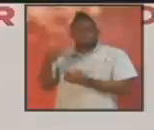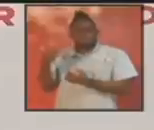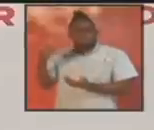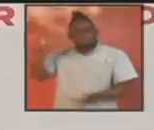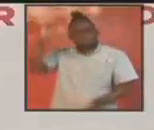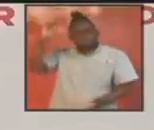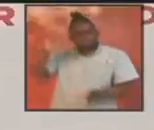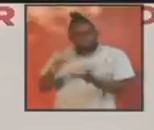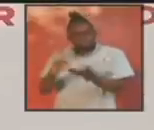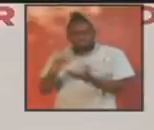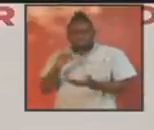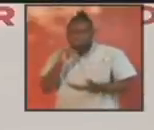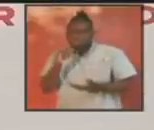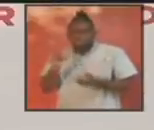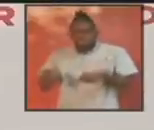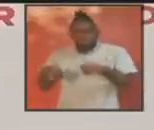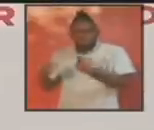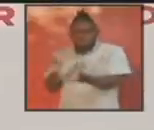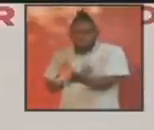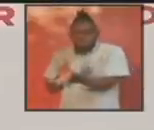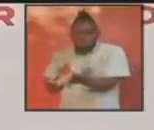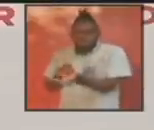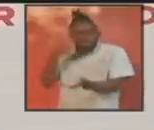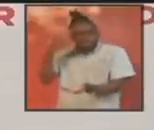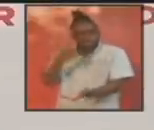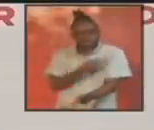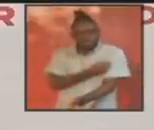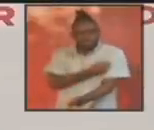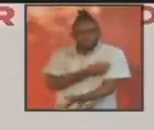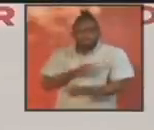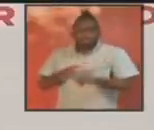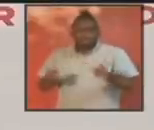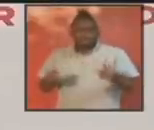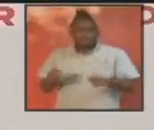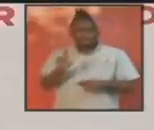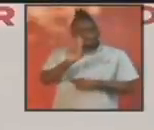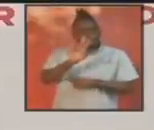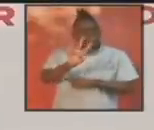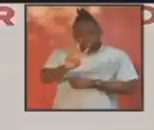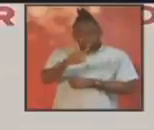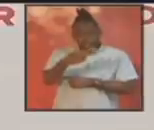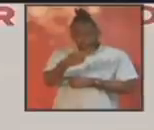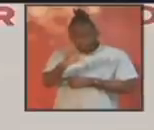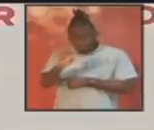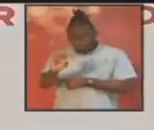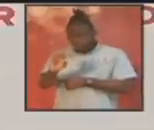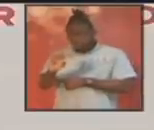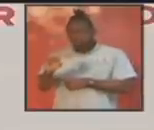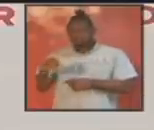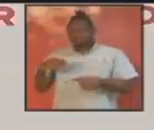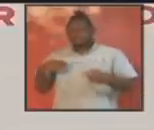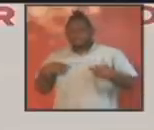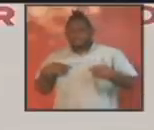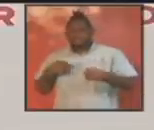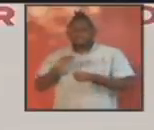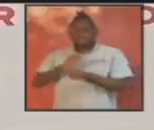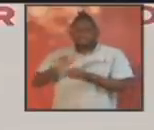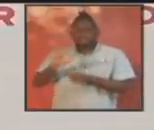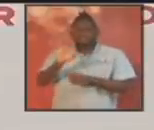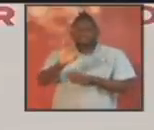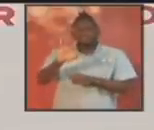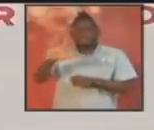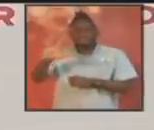level. WHO requires 95% at a national level for us to protect our population sufficiently. We have gone down to